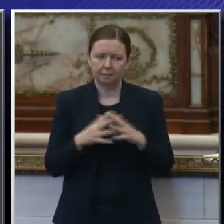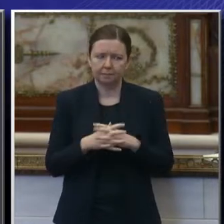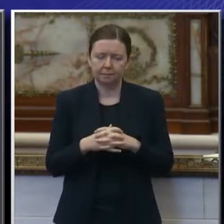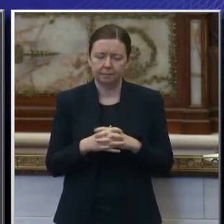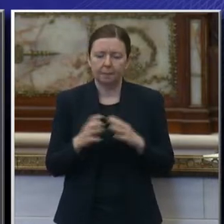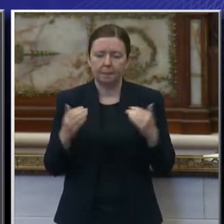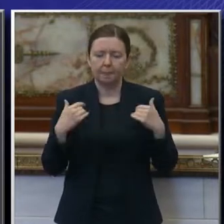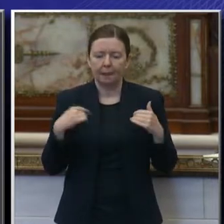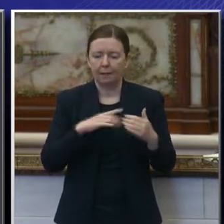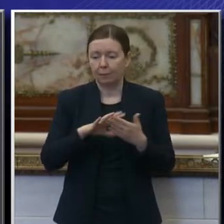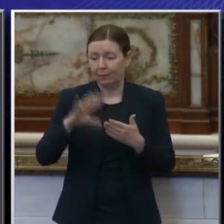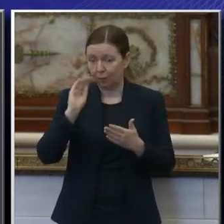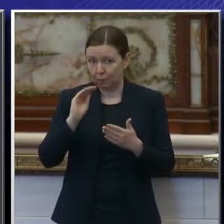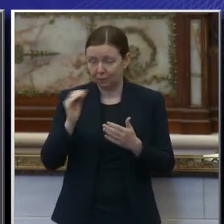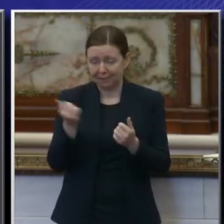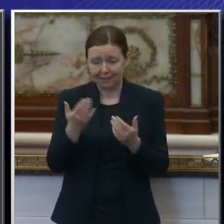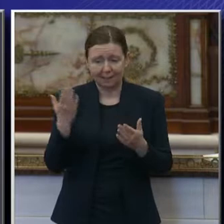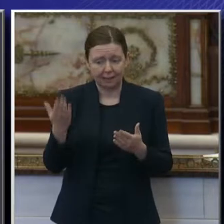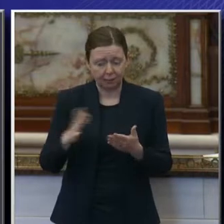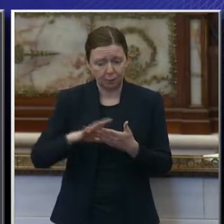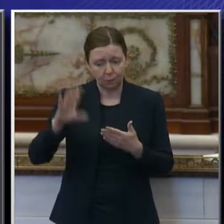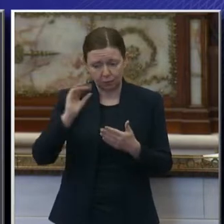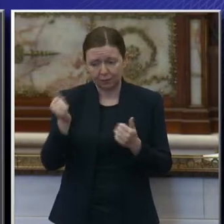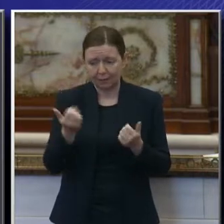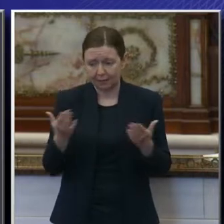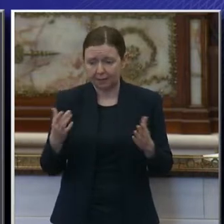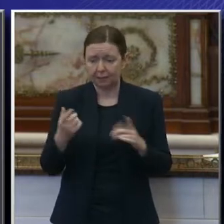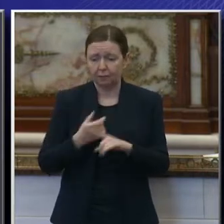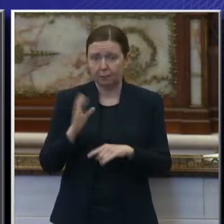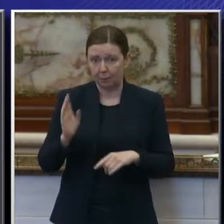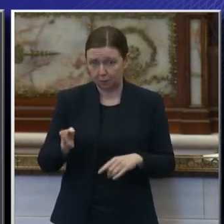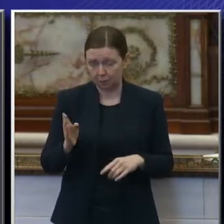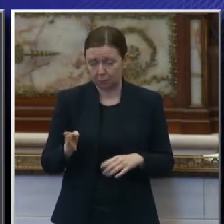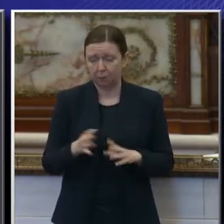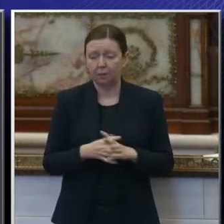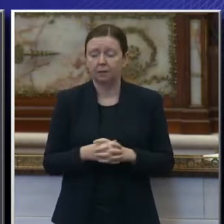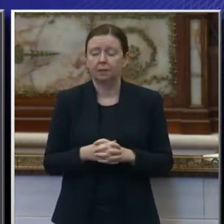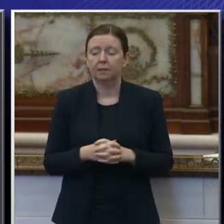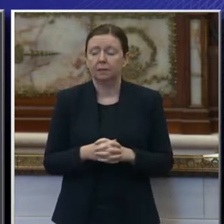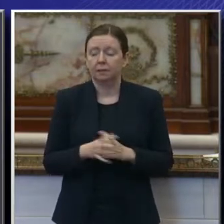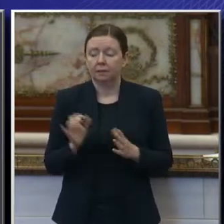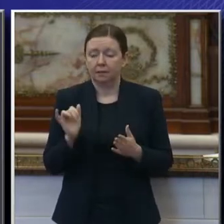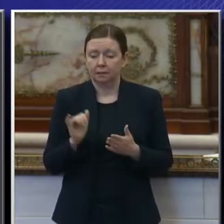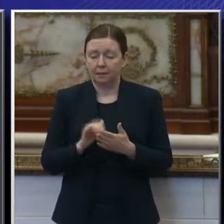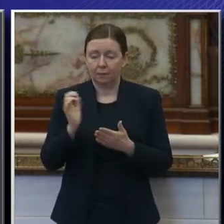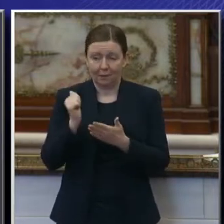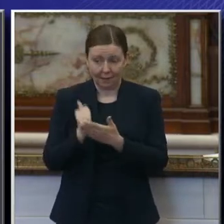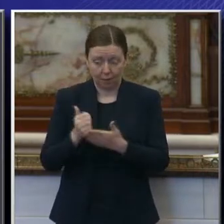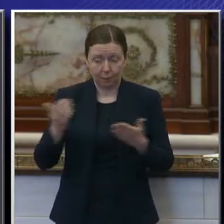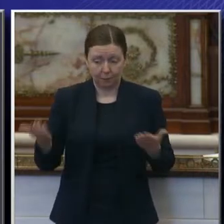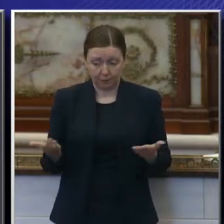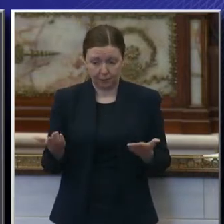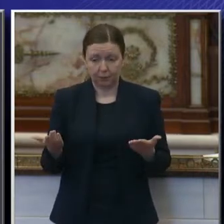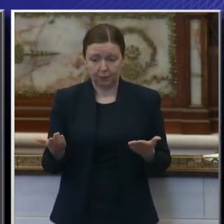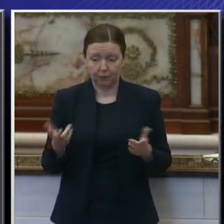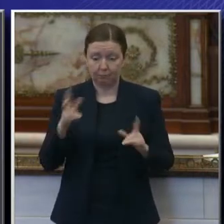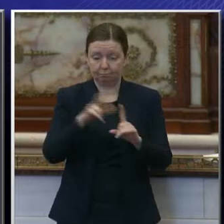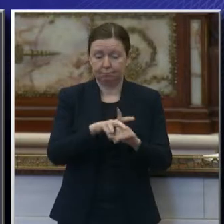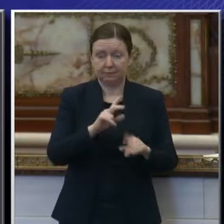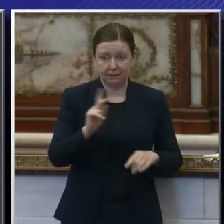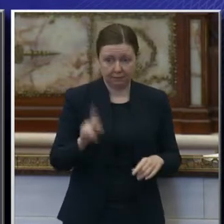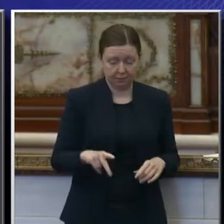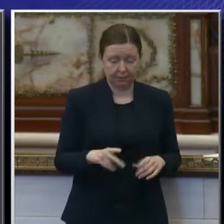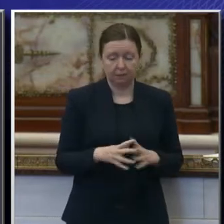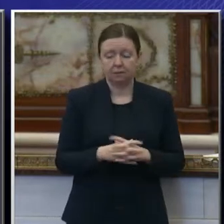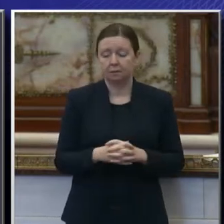Have we learned anything? Have you learned anything in Baltimore that will help here in Philadelphia, as